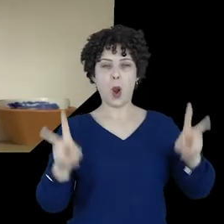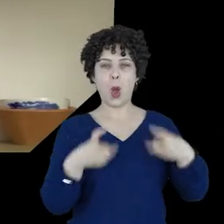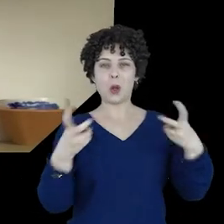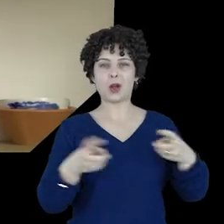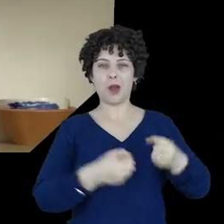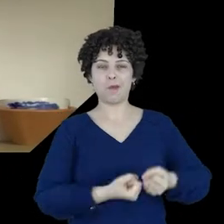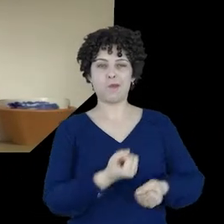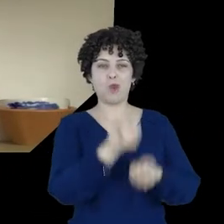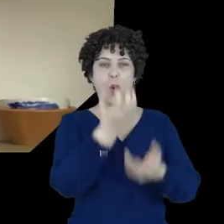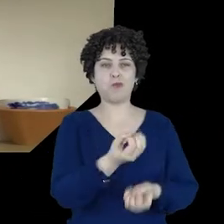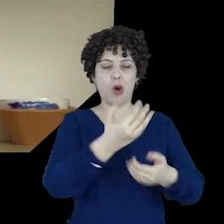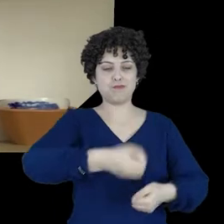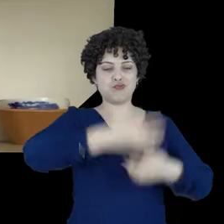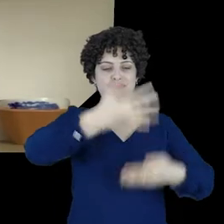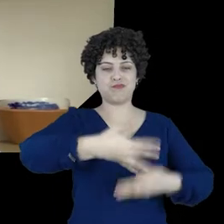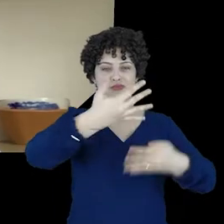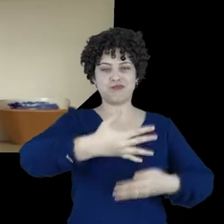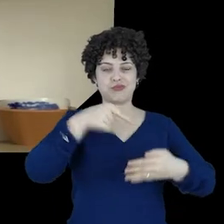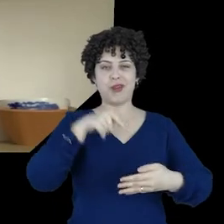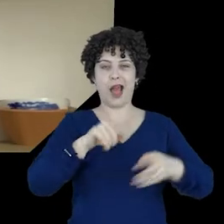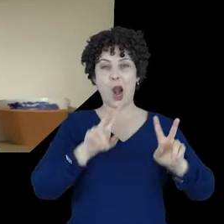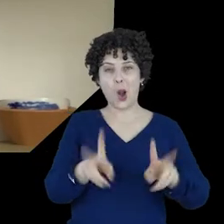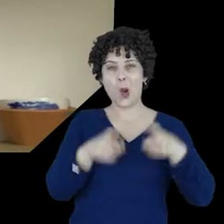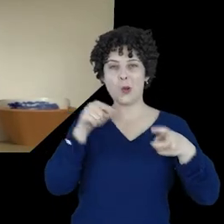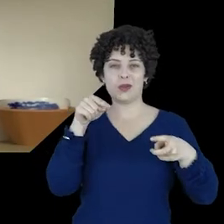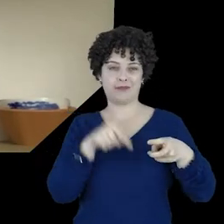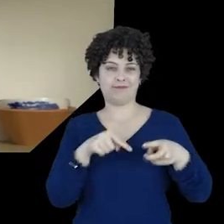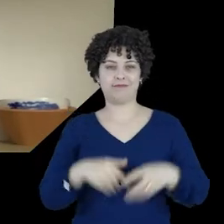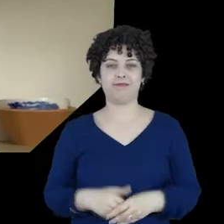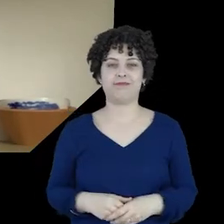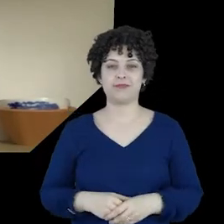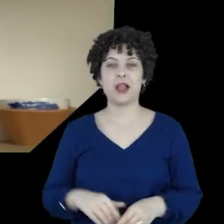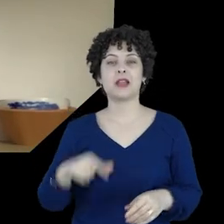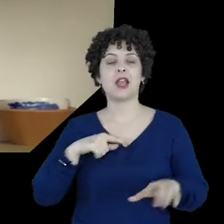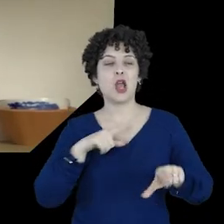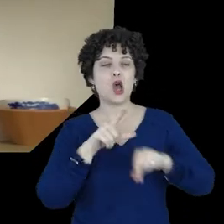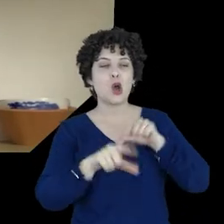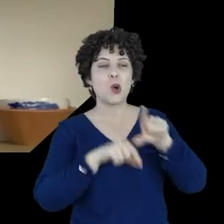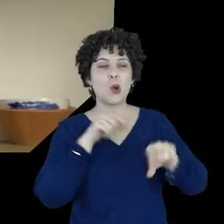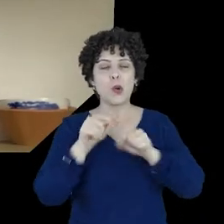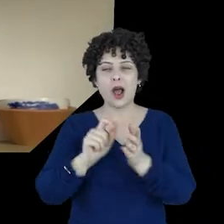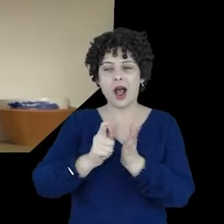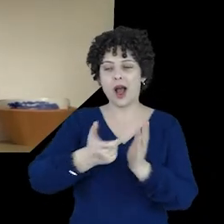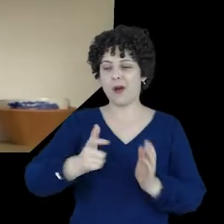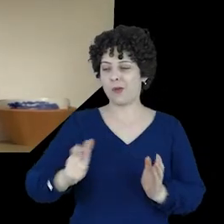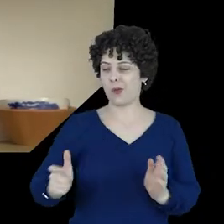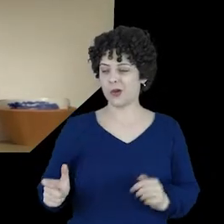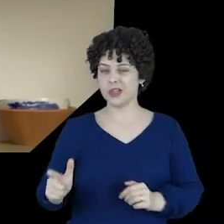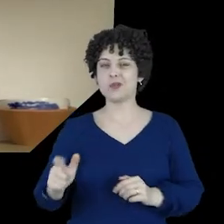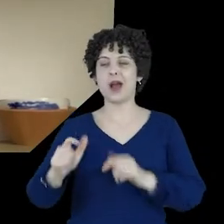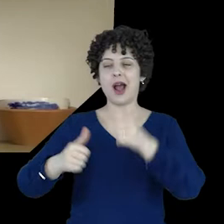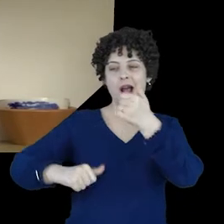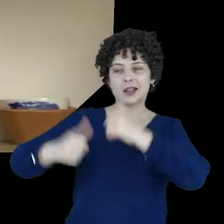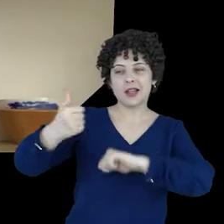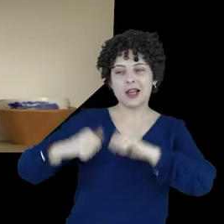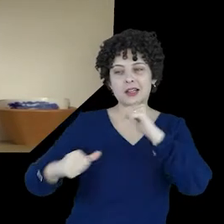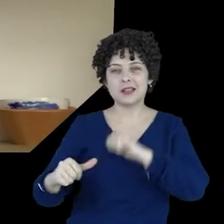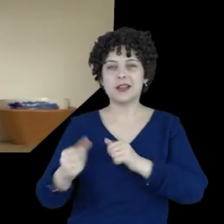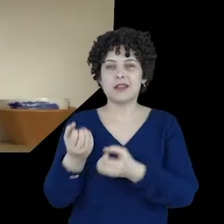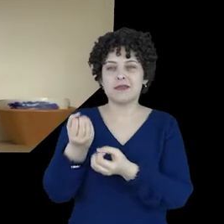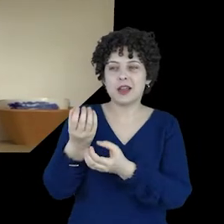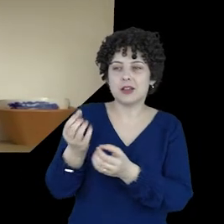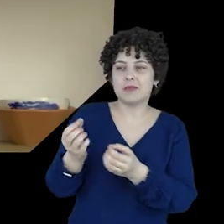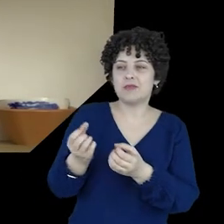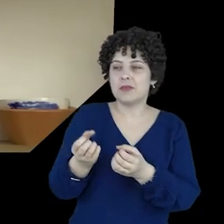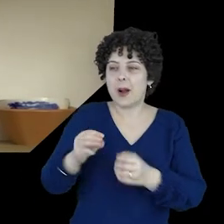and profits from big data. Through the sort of algorithmic curation, through linking and analysing data points about billions of